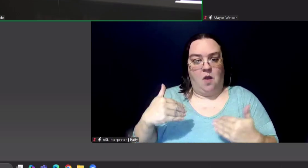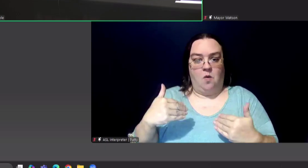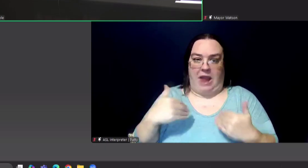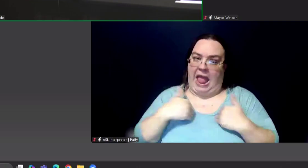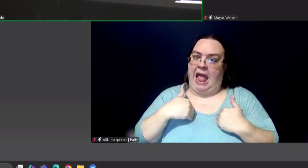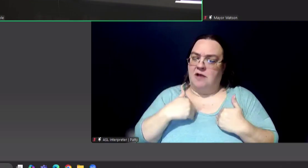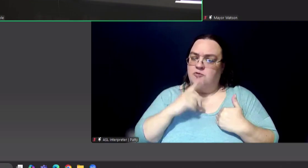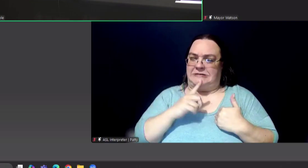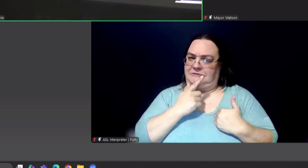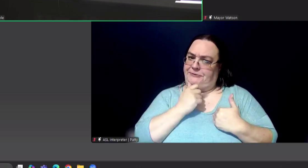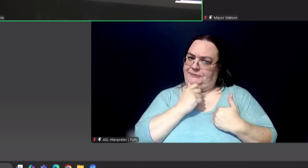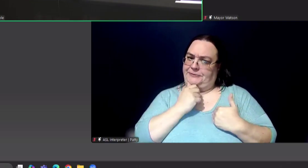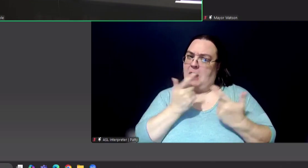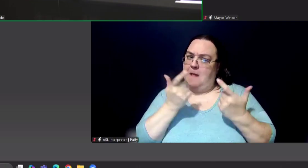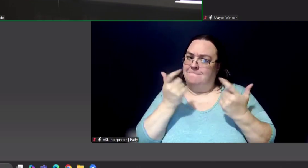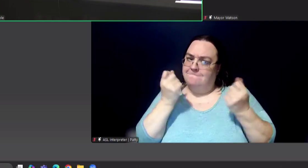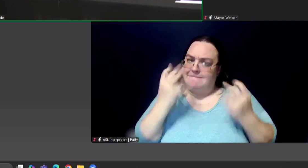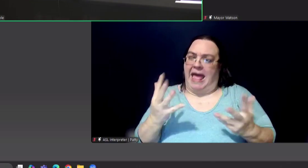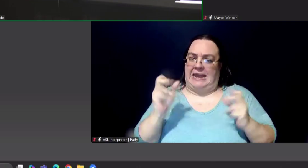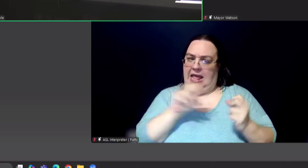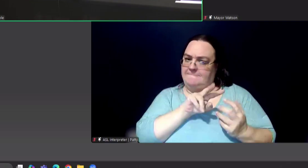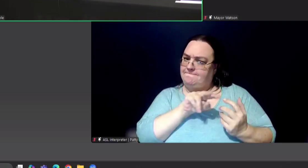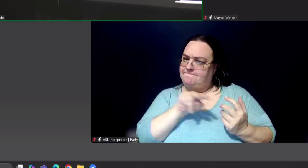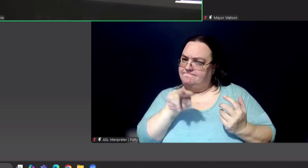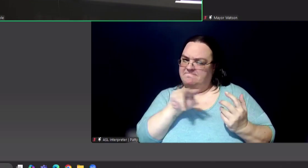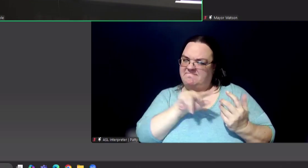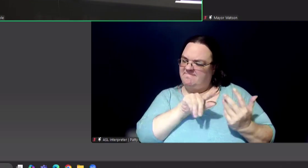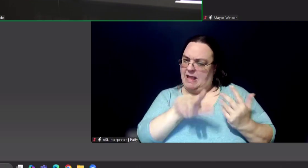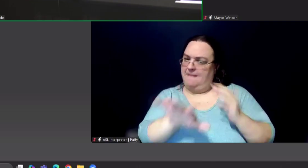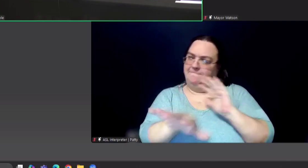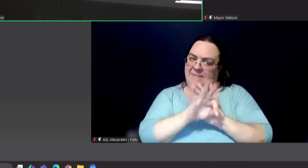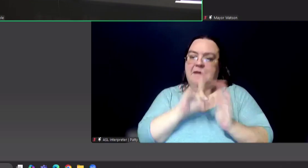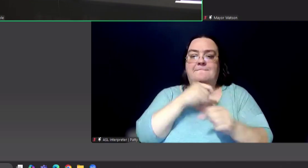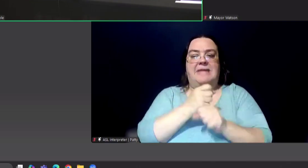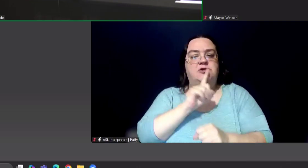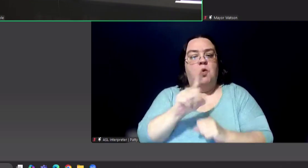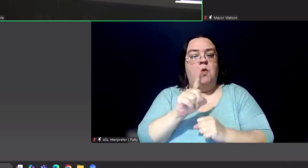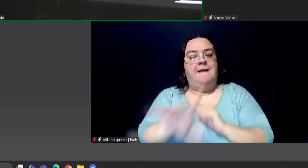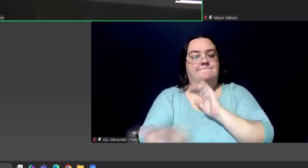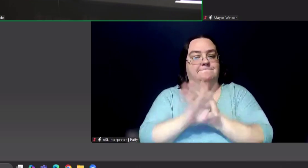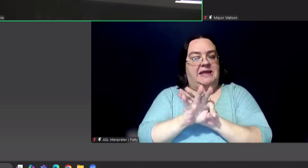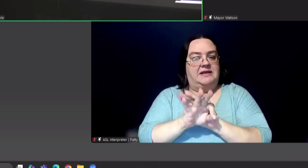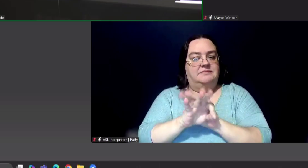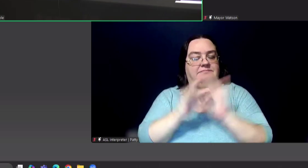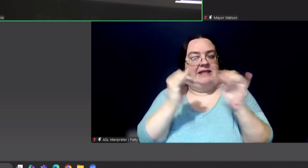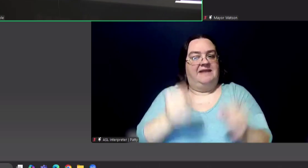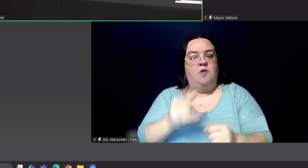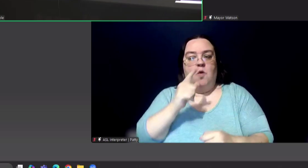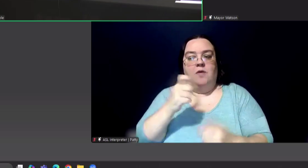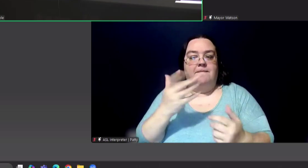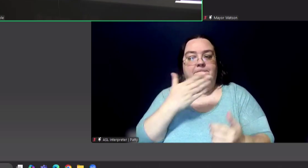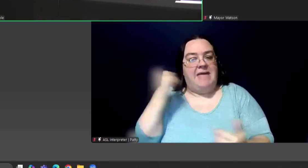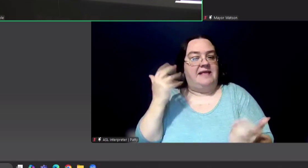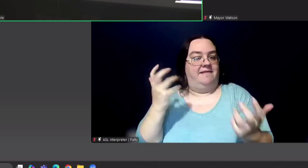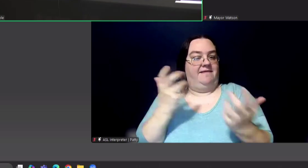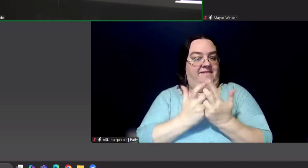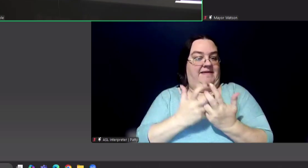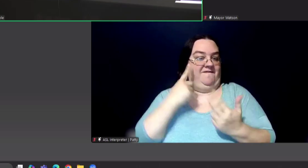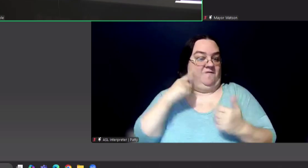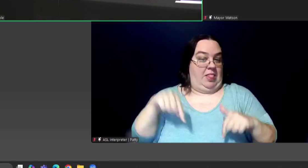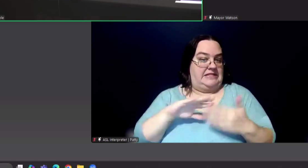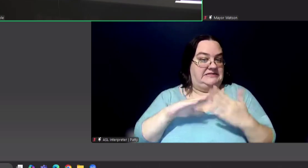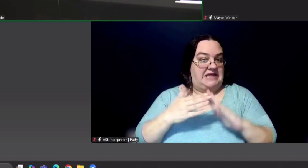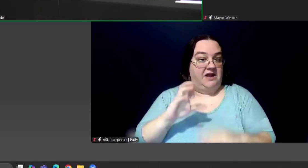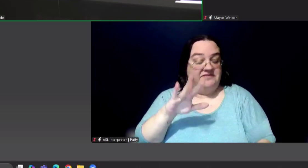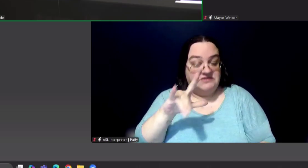make sure that we're identifying individuals that best meet the values of the town of Cheverly. I'll speak briefly about Anne Arundel